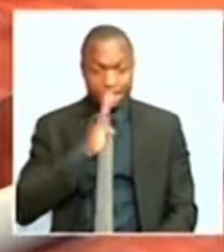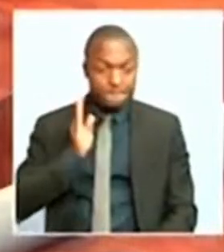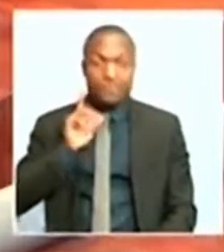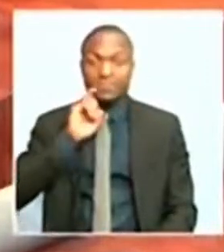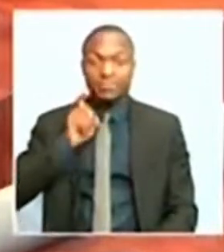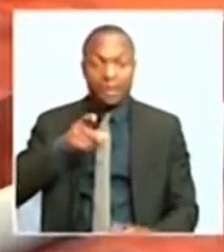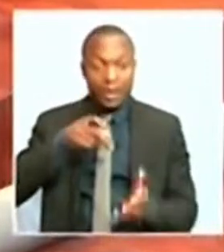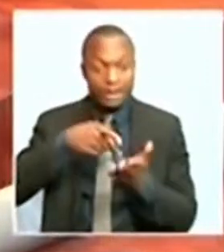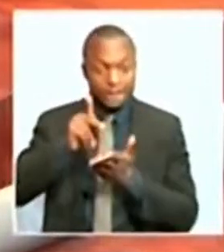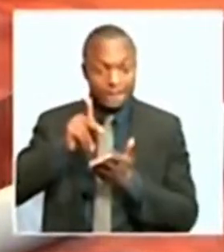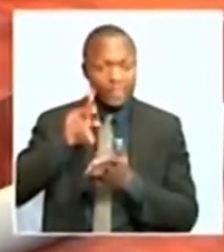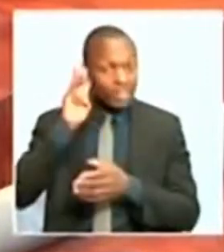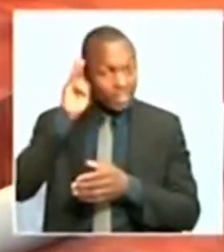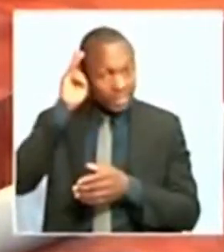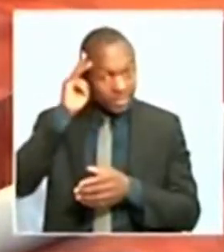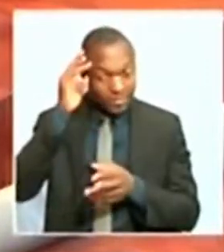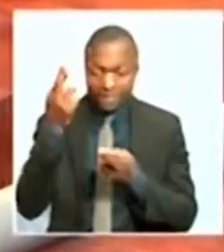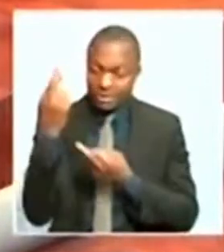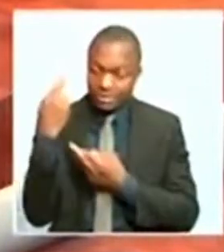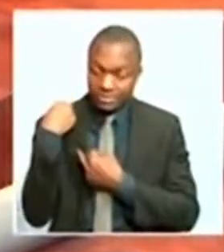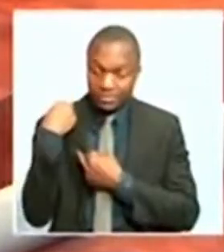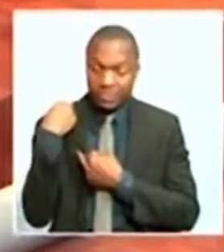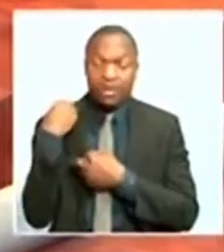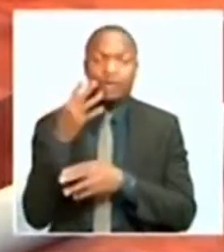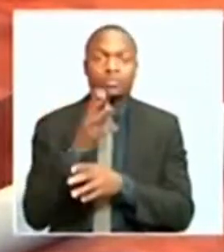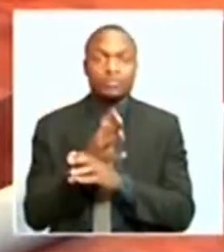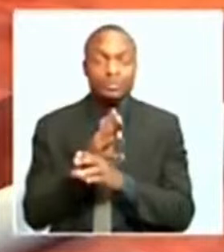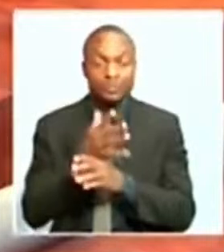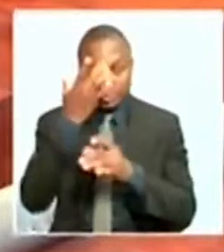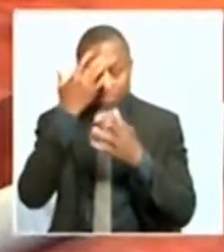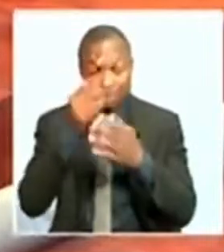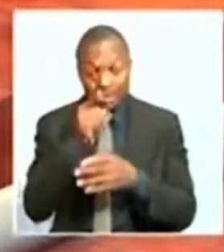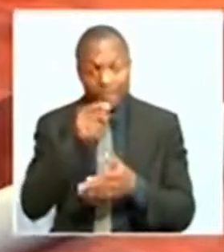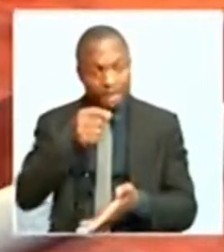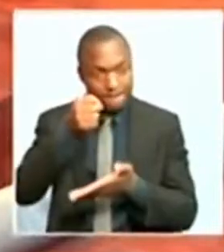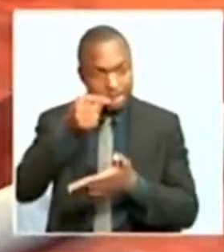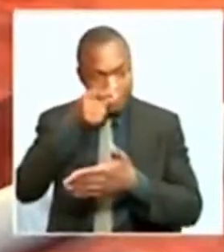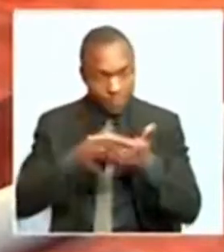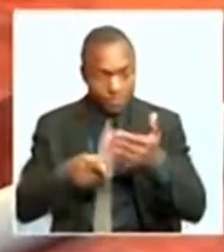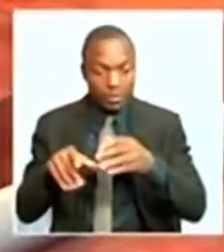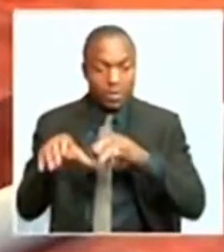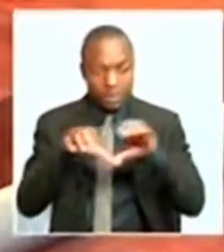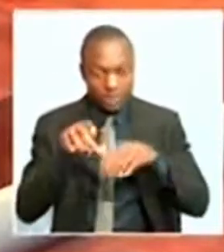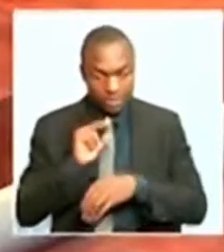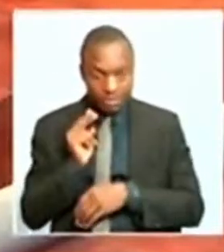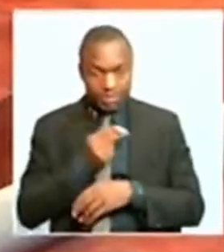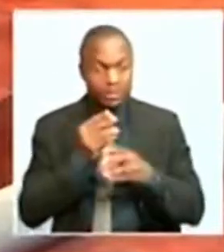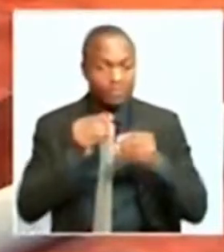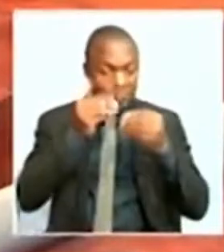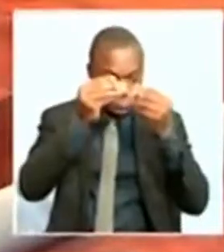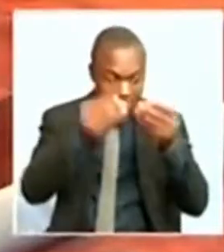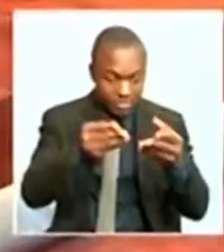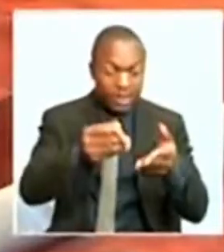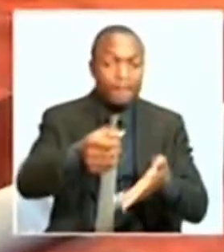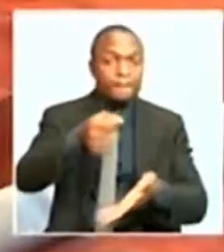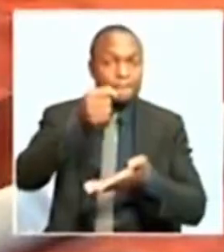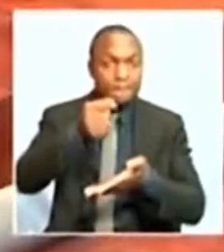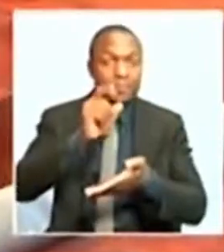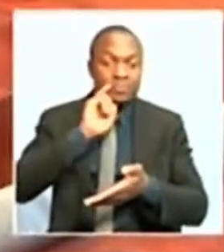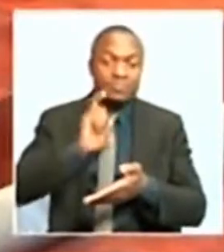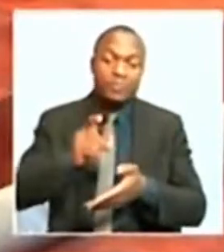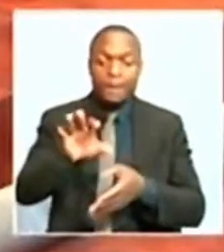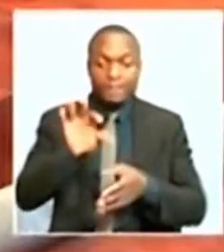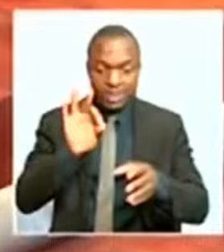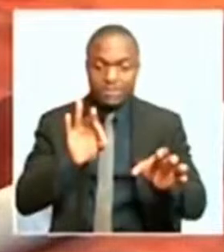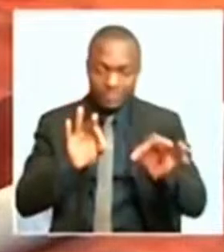be paid by the ministry in charge of science, and we expect them to budget. So what we do for us is to really give a budget, and they need to pick up some